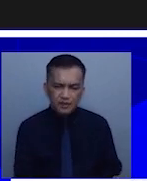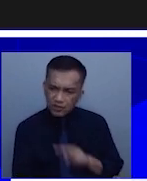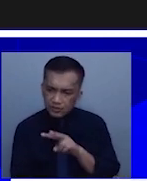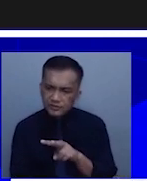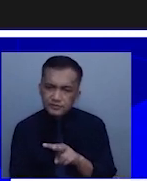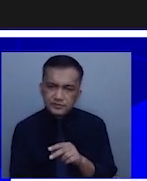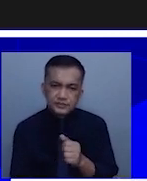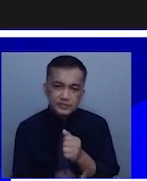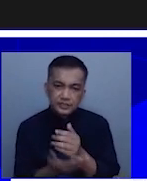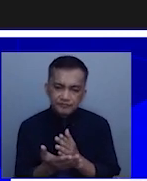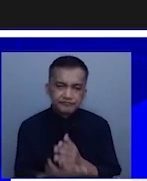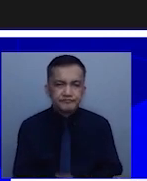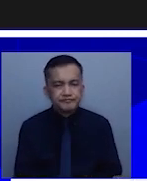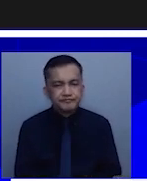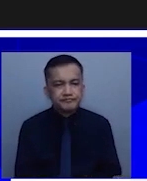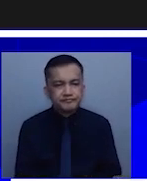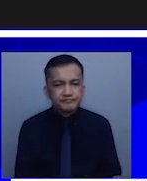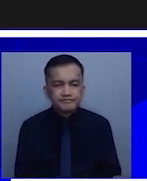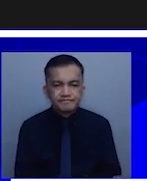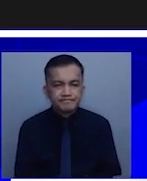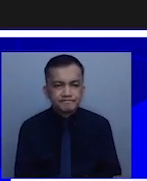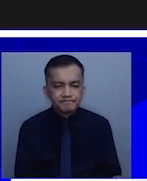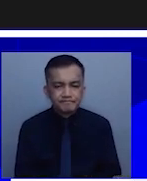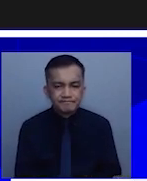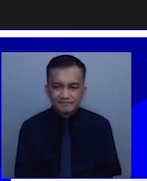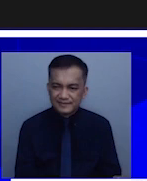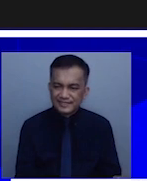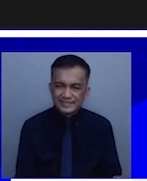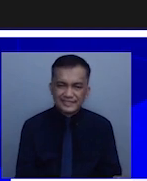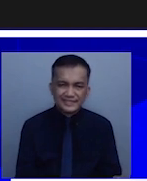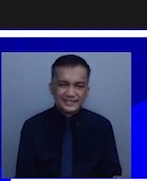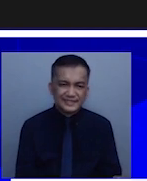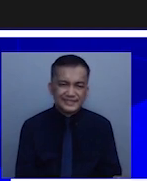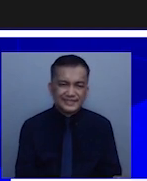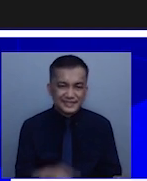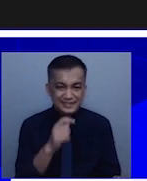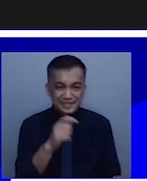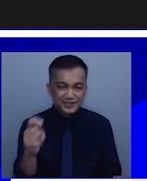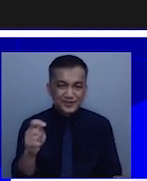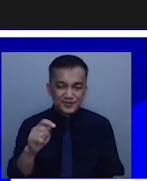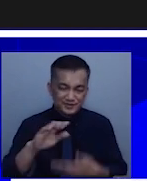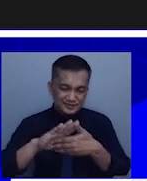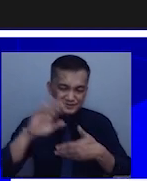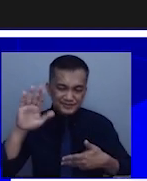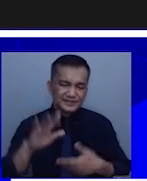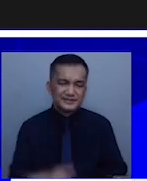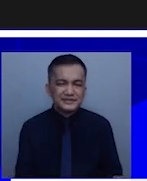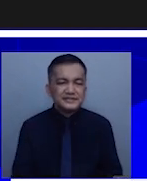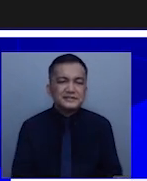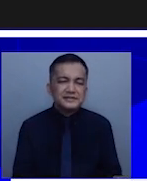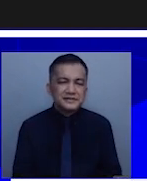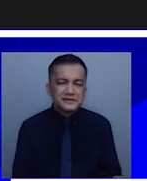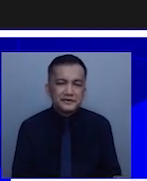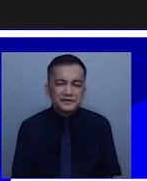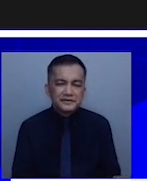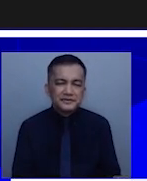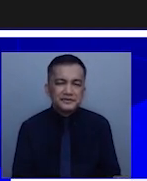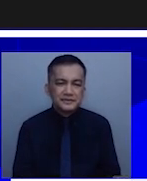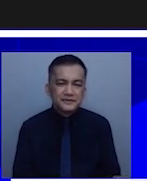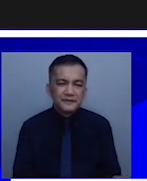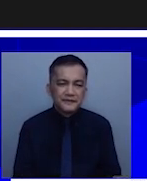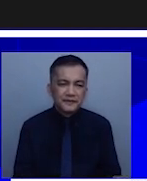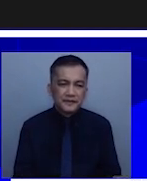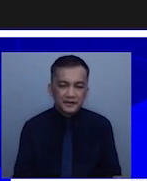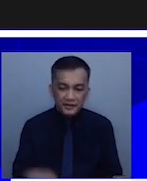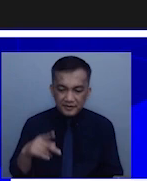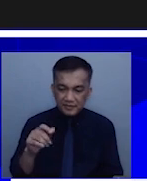of this, mga ating TikTok influencers. Ang masasabi ng